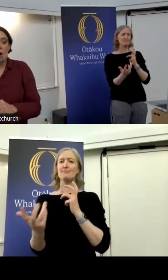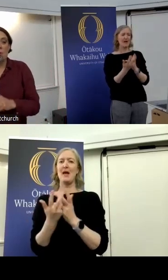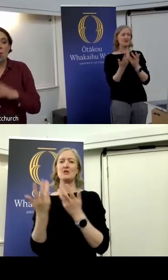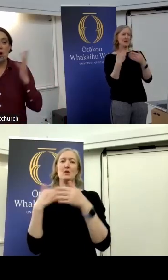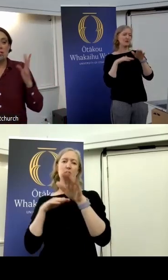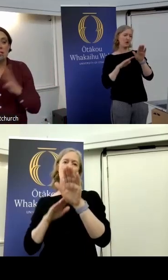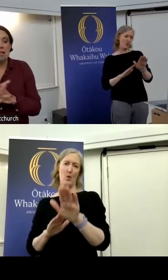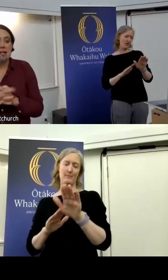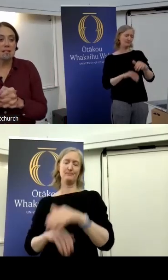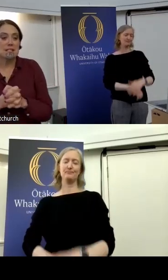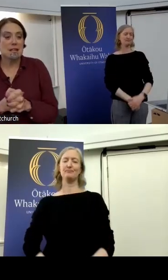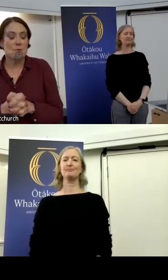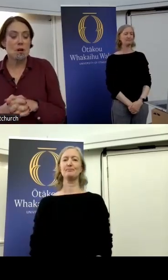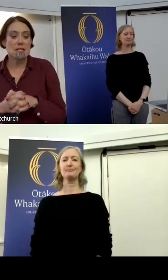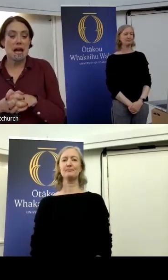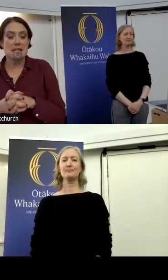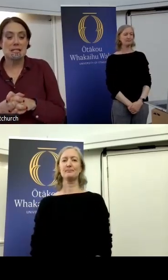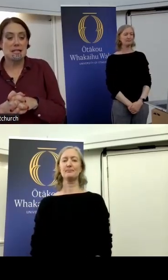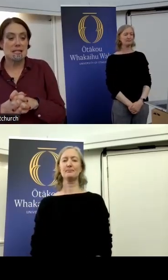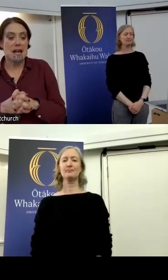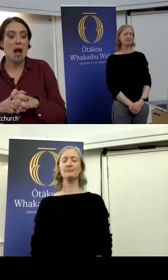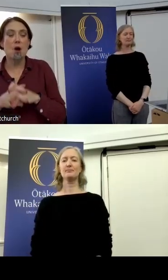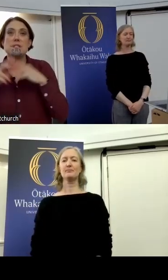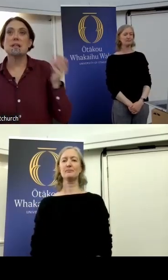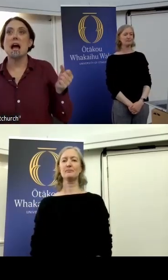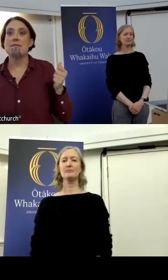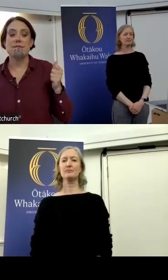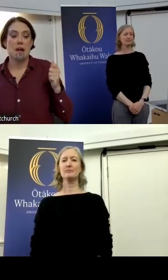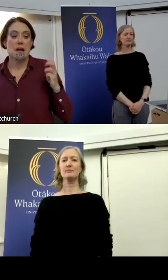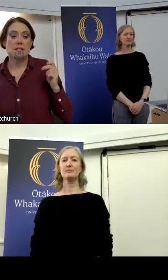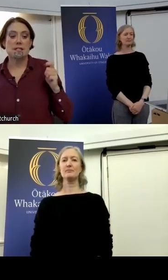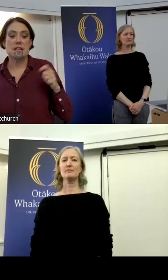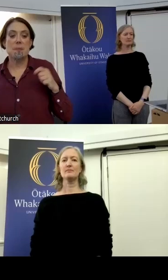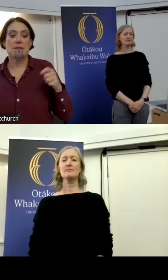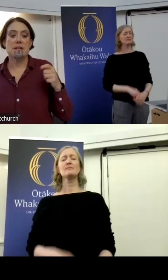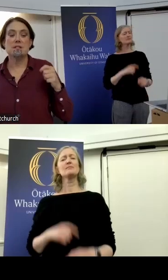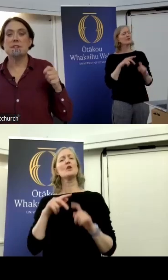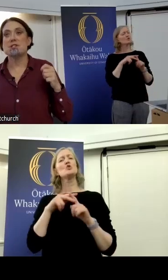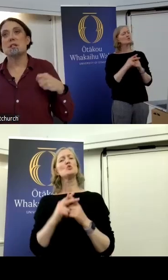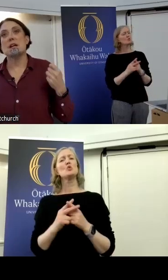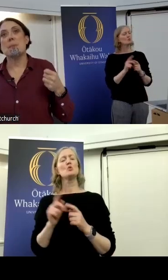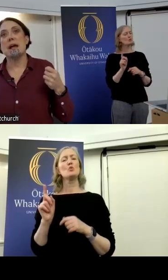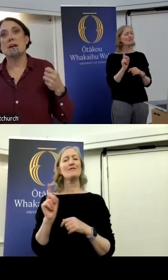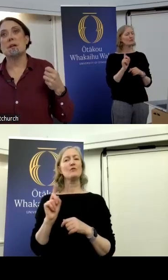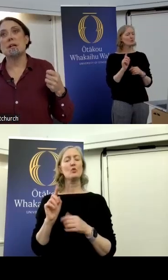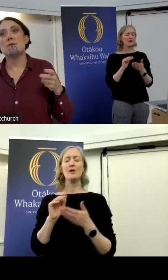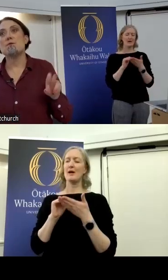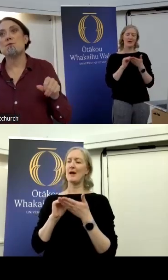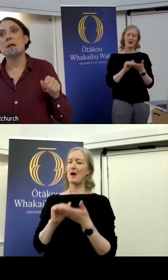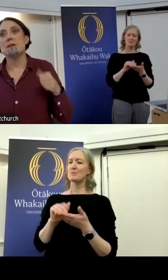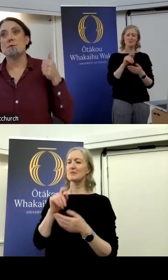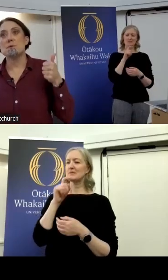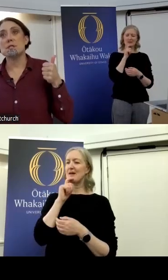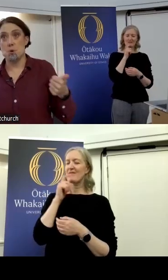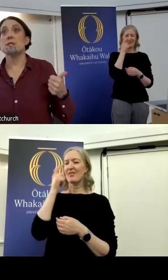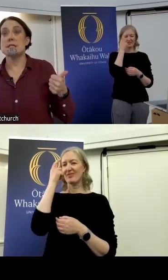So what it does is it helps staff to think about the intervention and about equity in